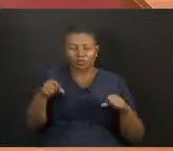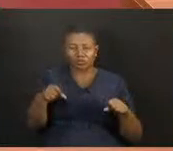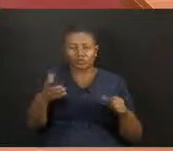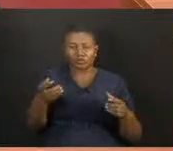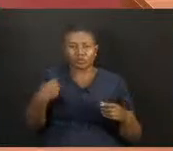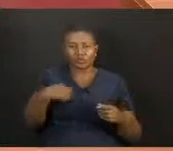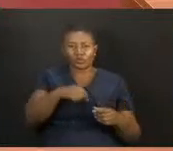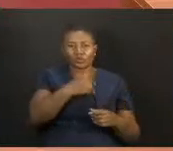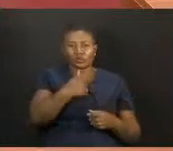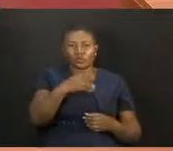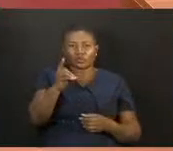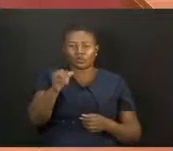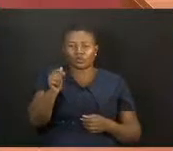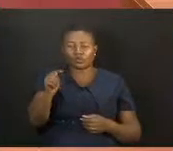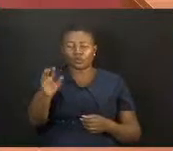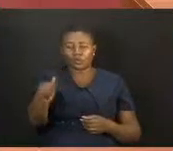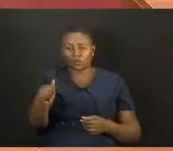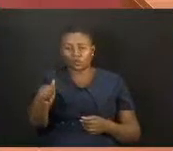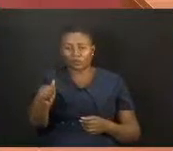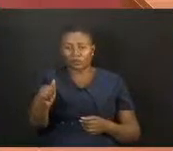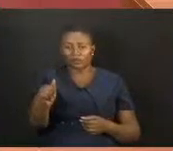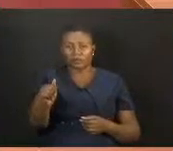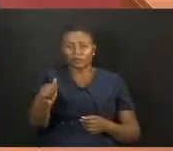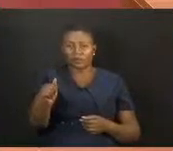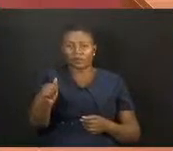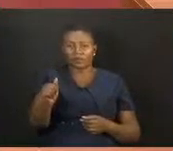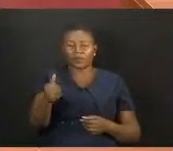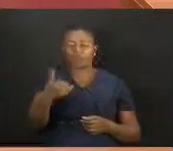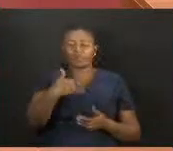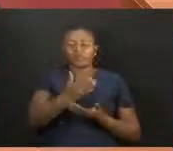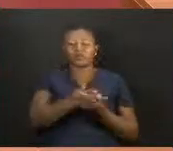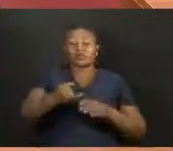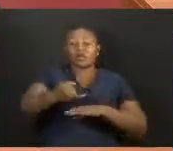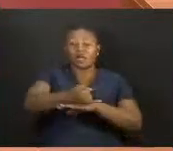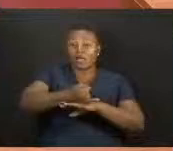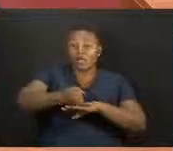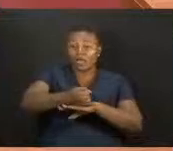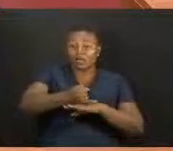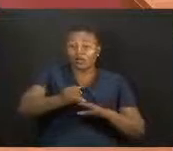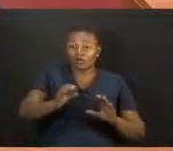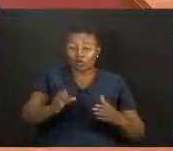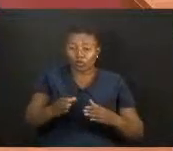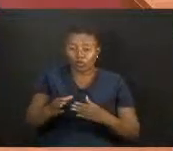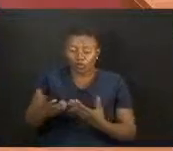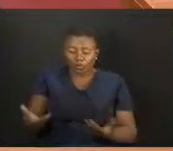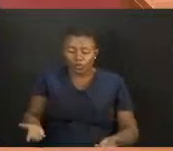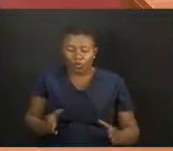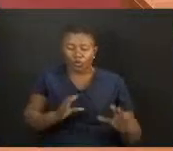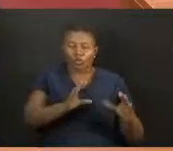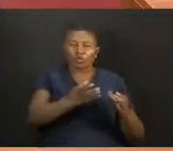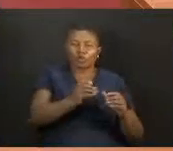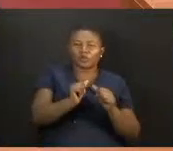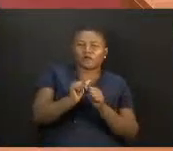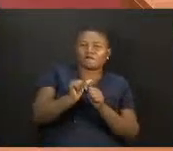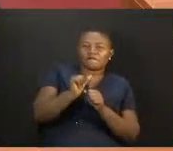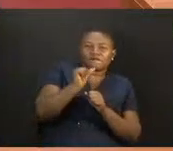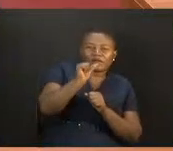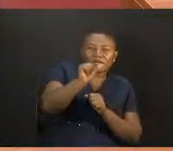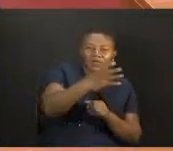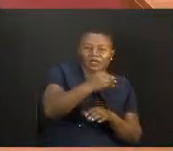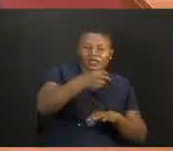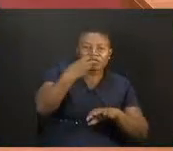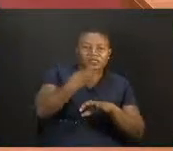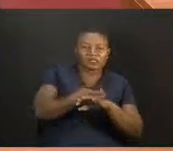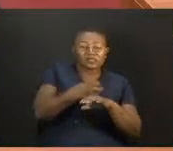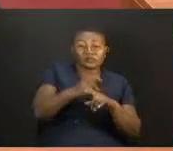Yeah, it's mostly, like you said, off-grid communities, like island communities, communities that are very far and difficult to reach. And